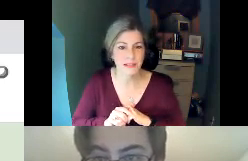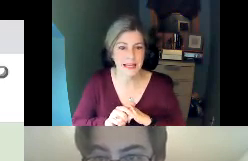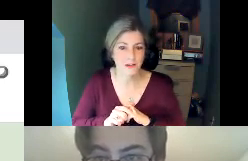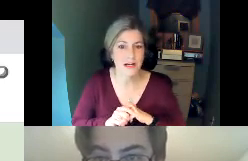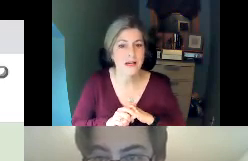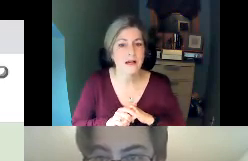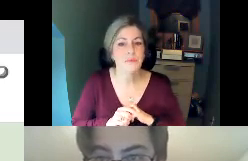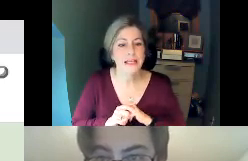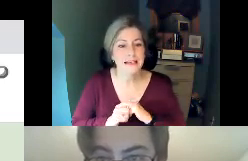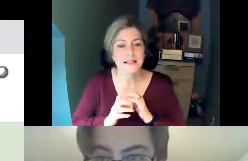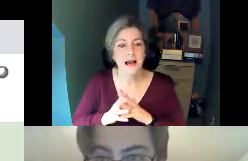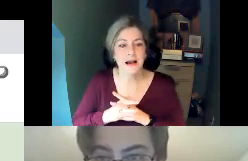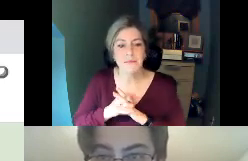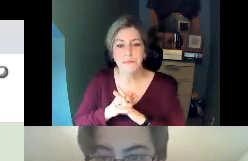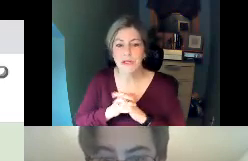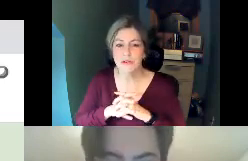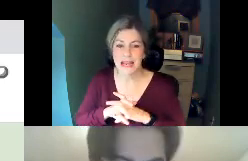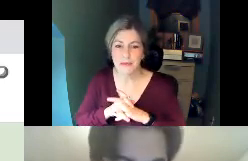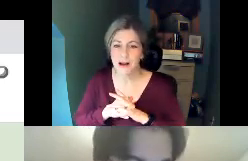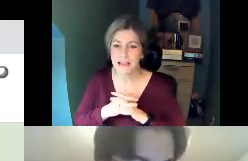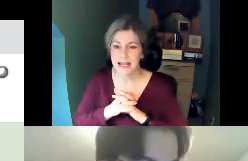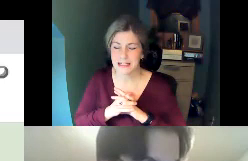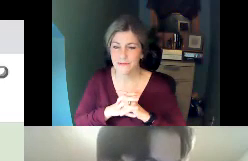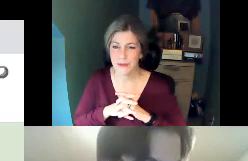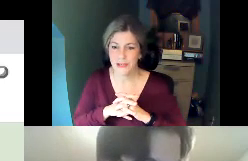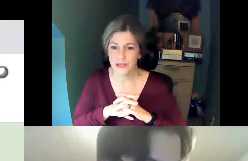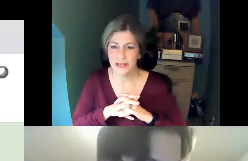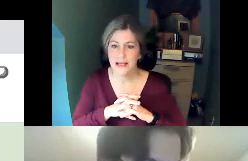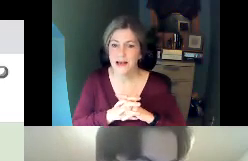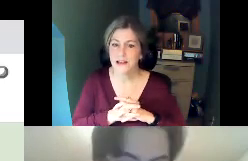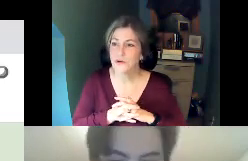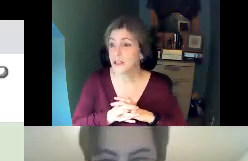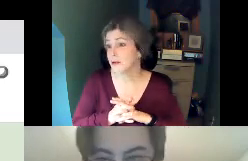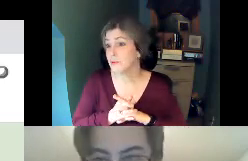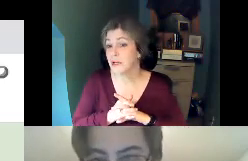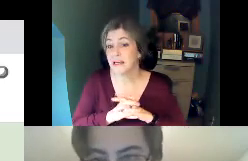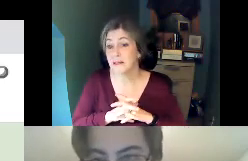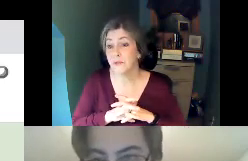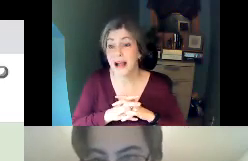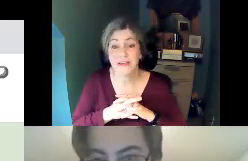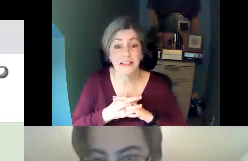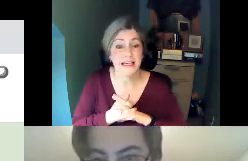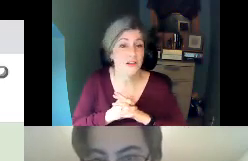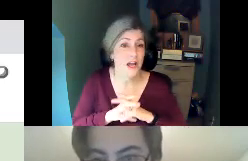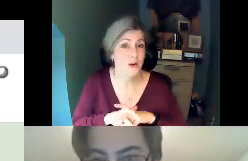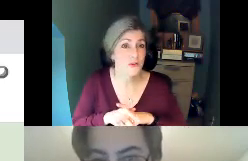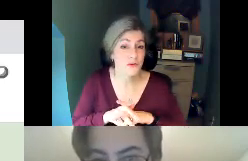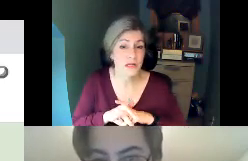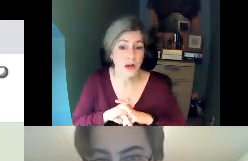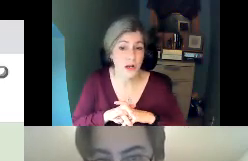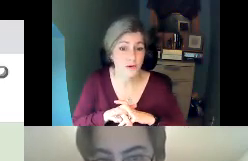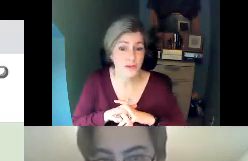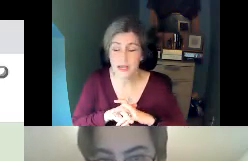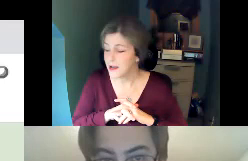of something later. Please put your name and contact information. You can put it privately to the host